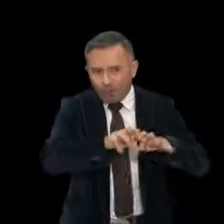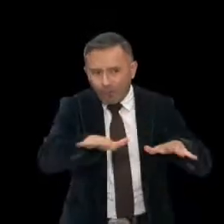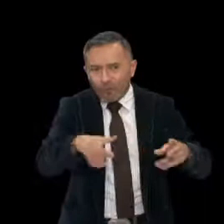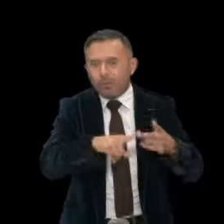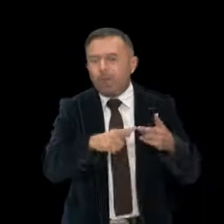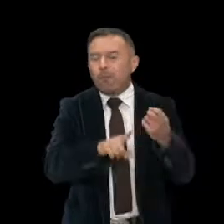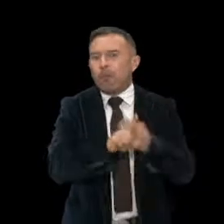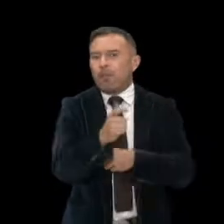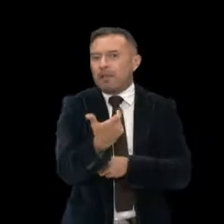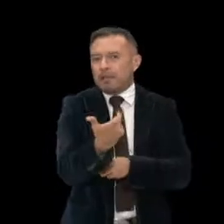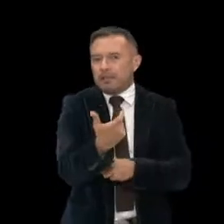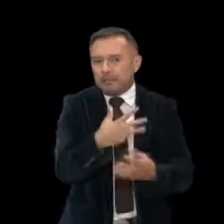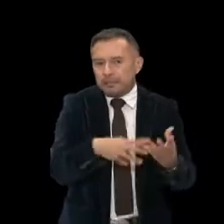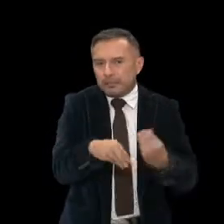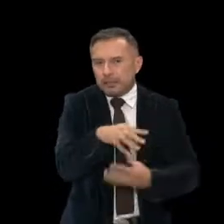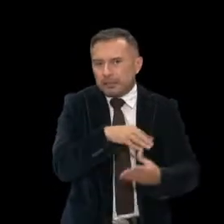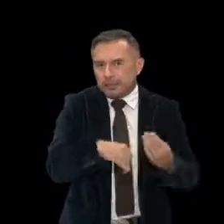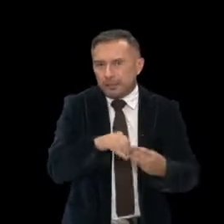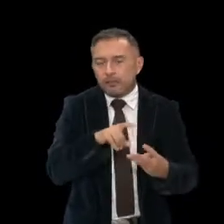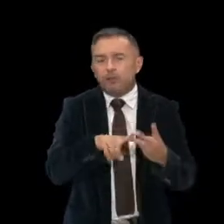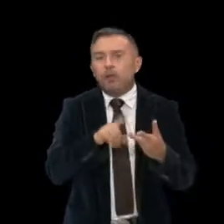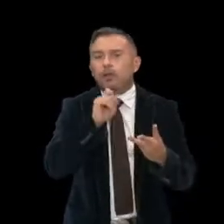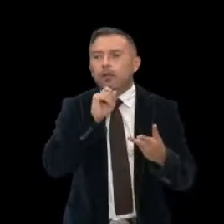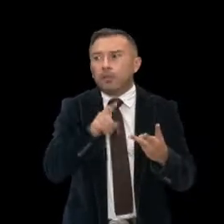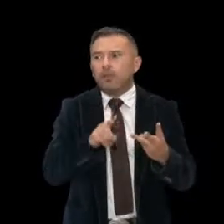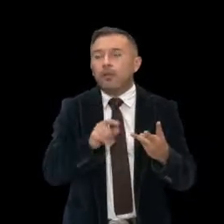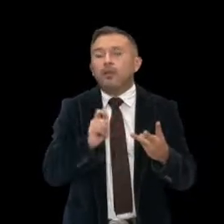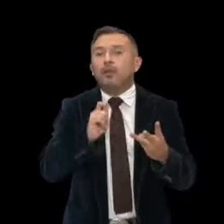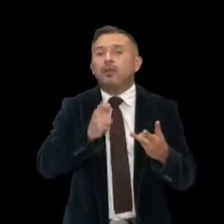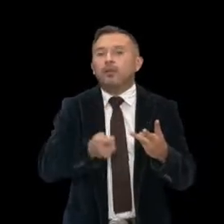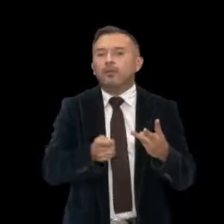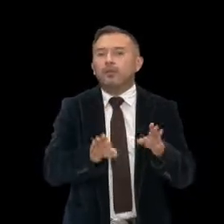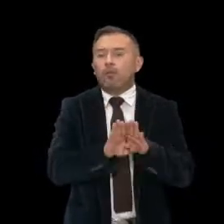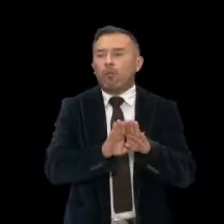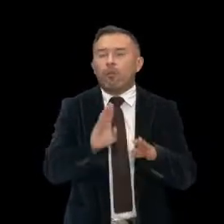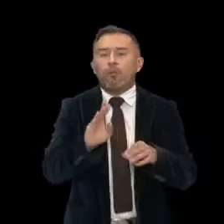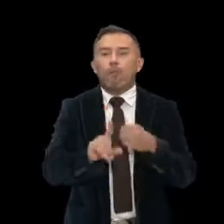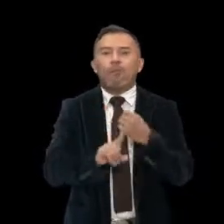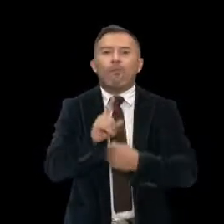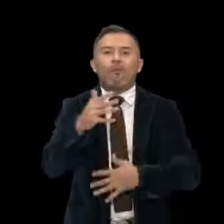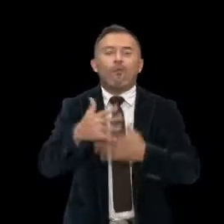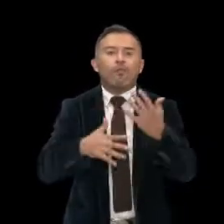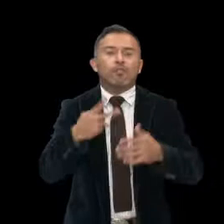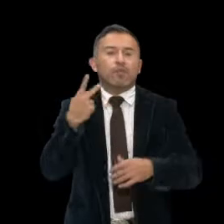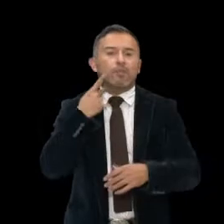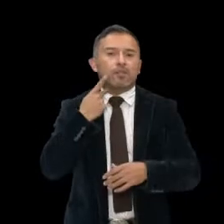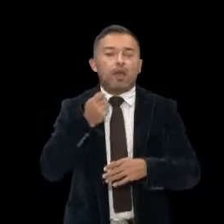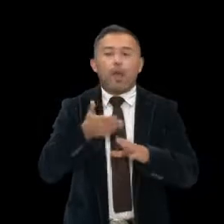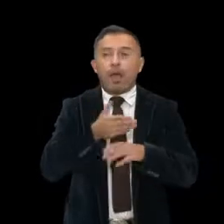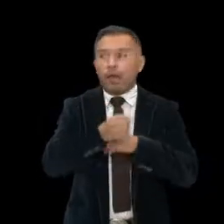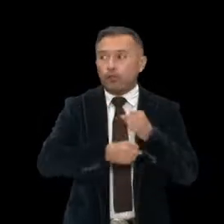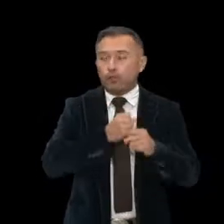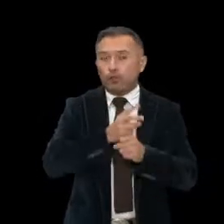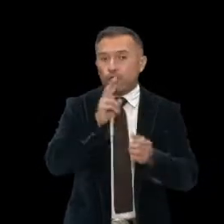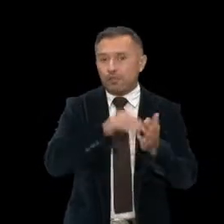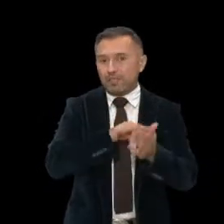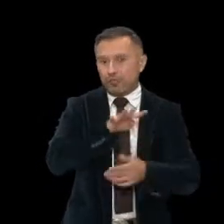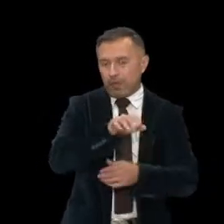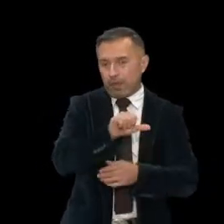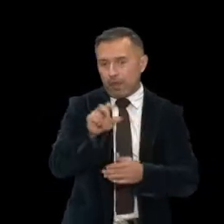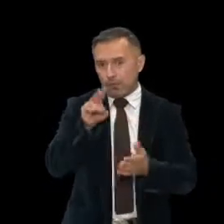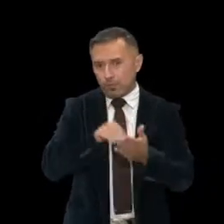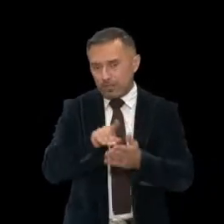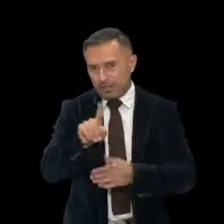pandemic, the economical crisis, but also it has been more serious because of the consequences and a very deep political